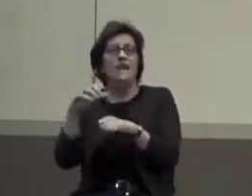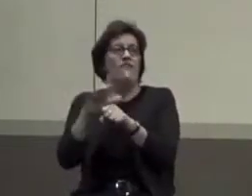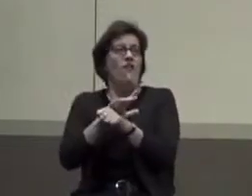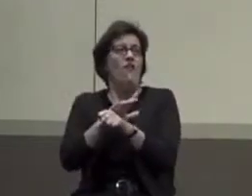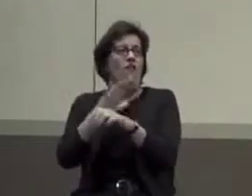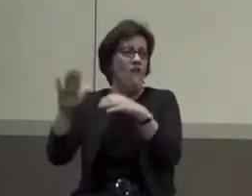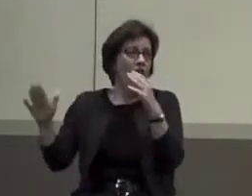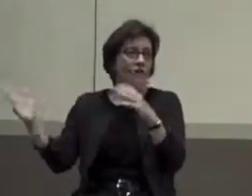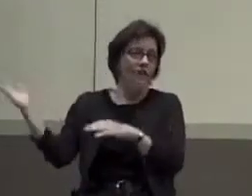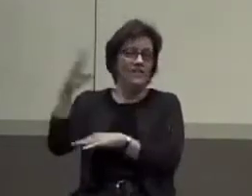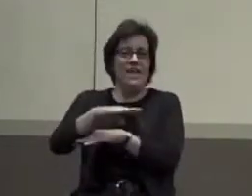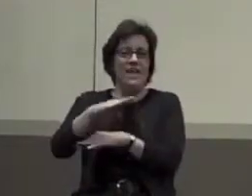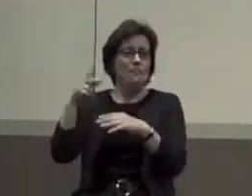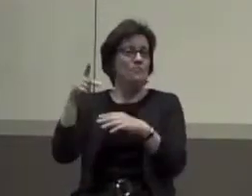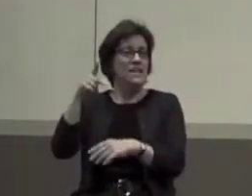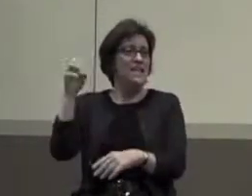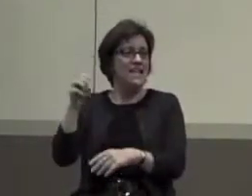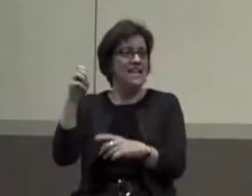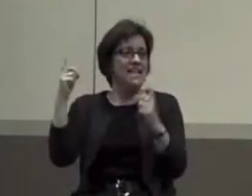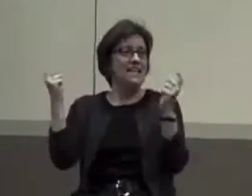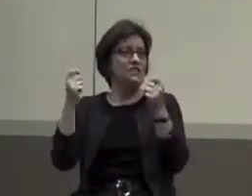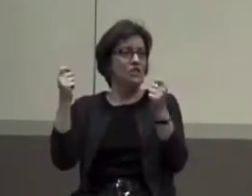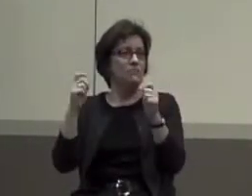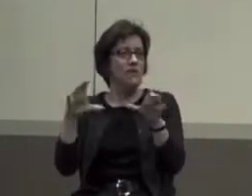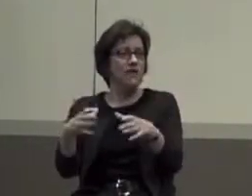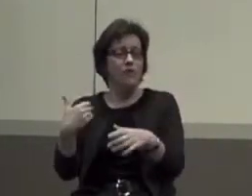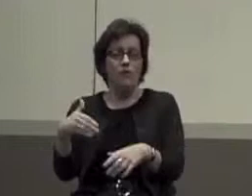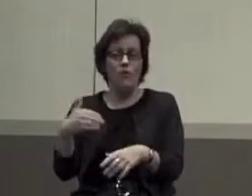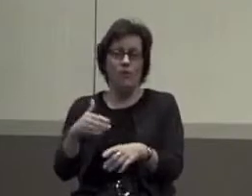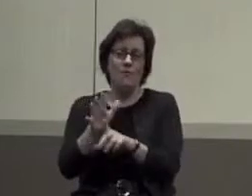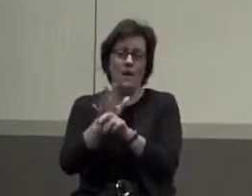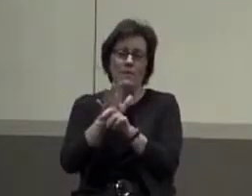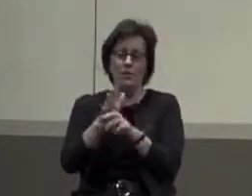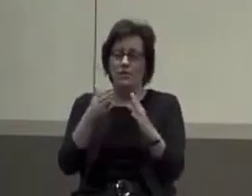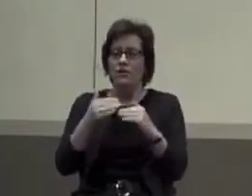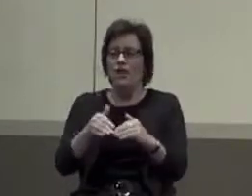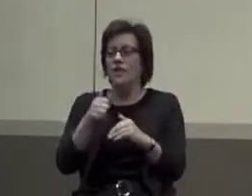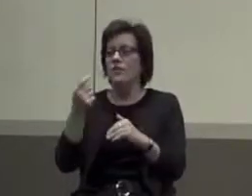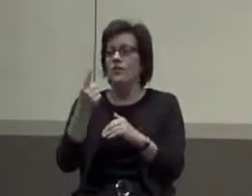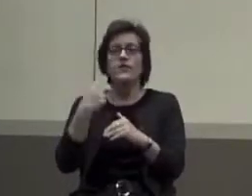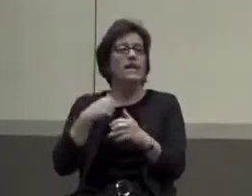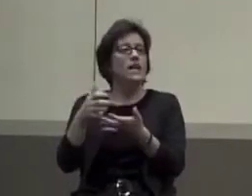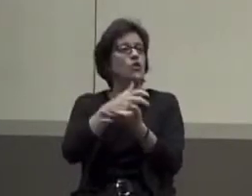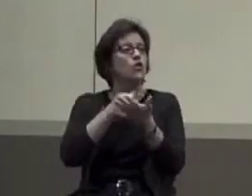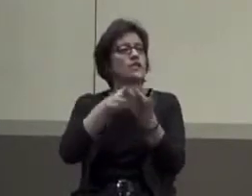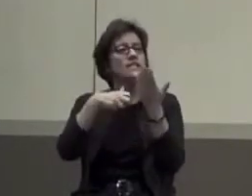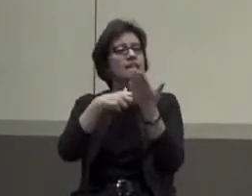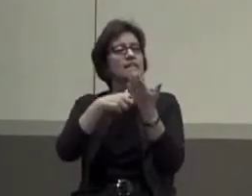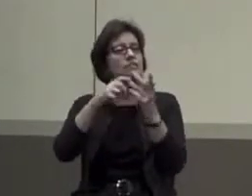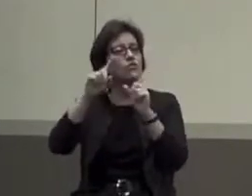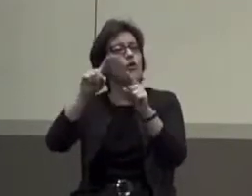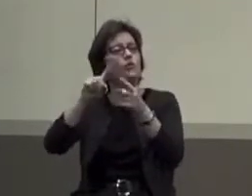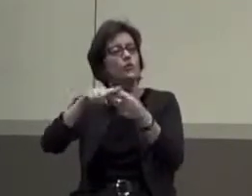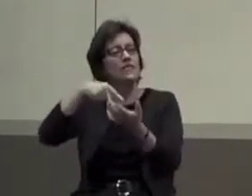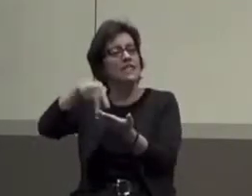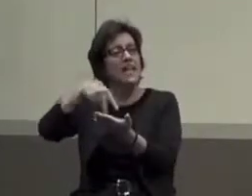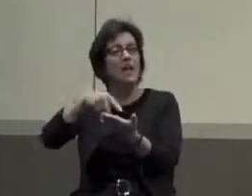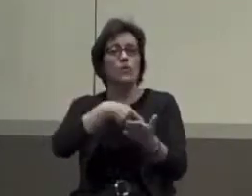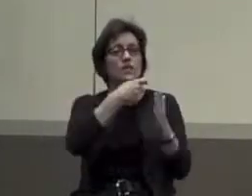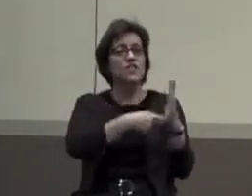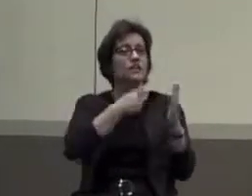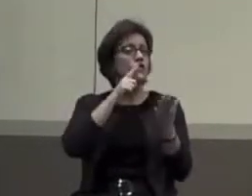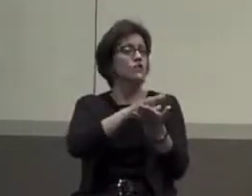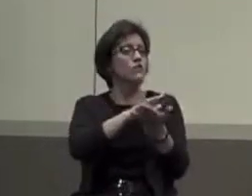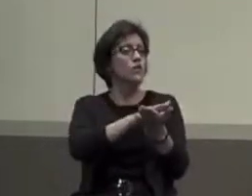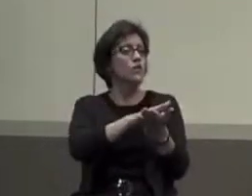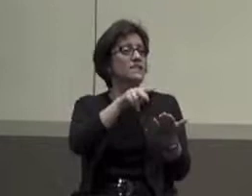That one was a big one. Another one, they could earn tickets to the dances. So we charge for the school dances. So like you said, some students can't